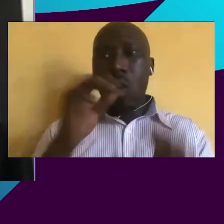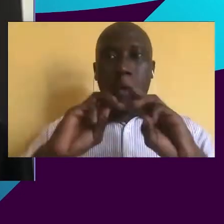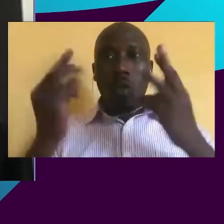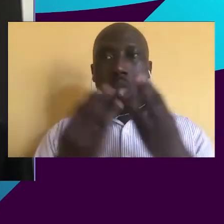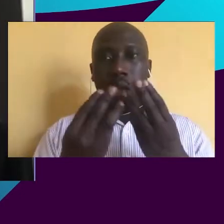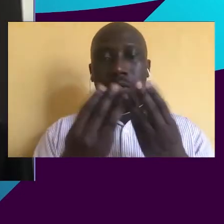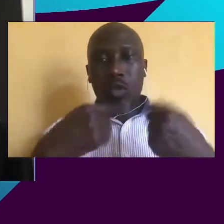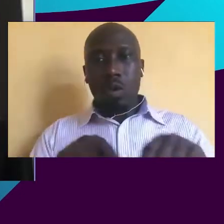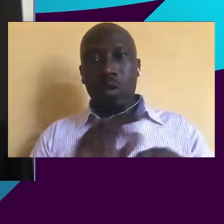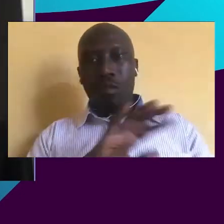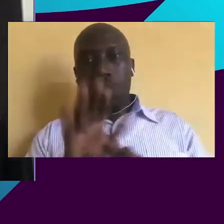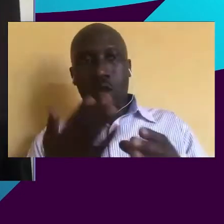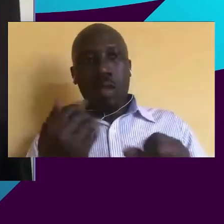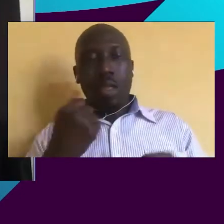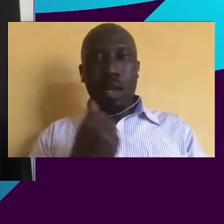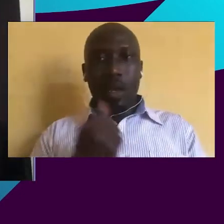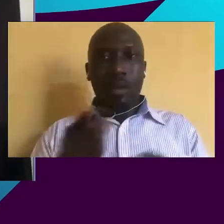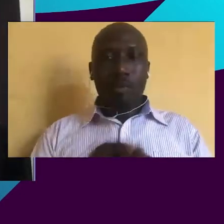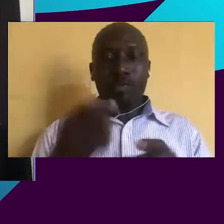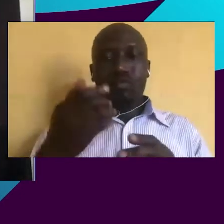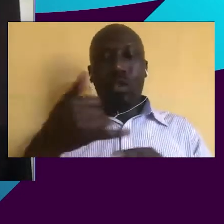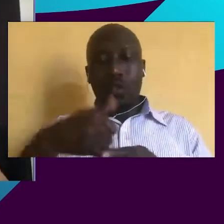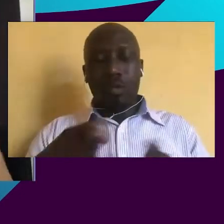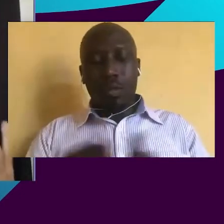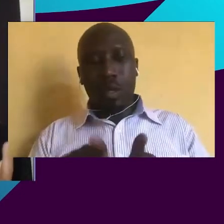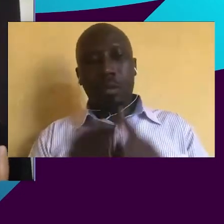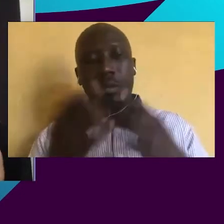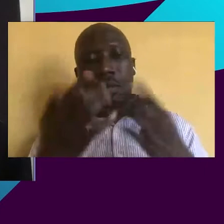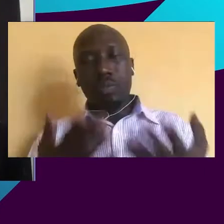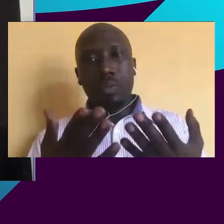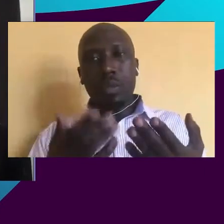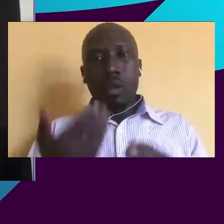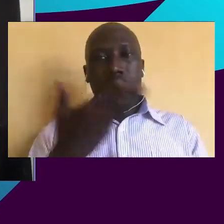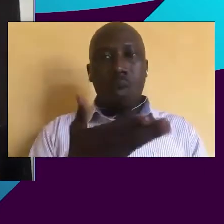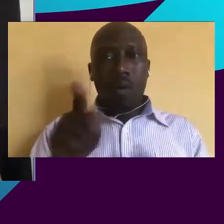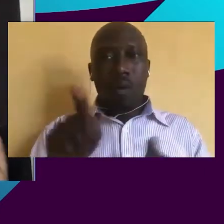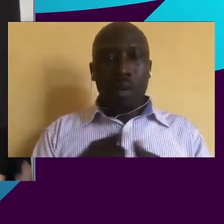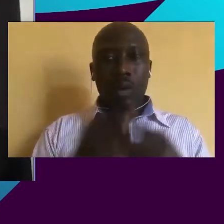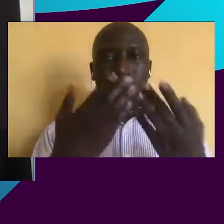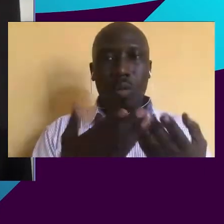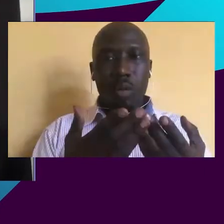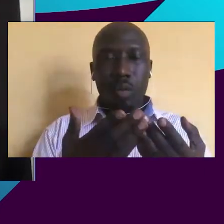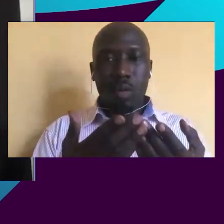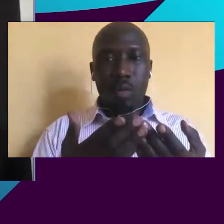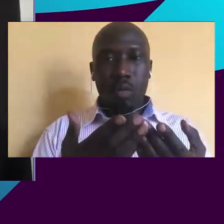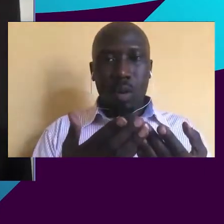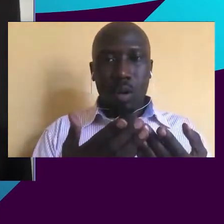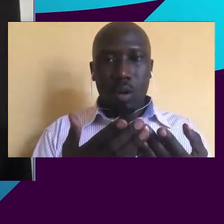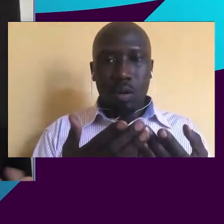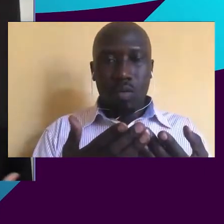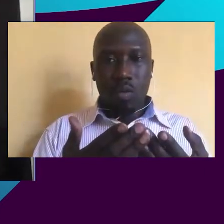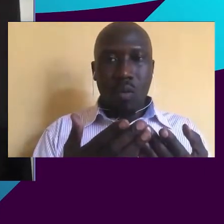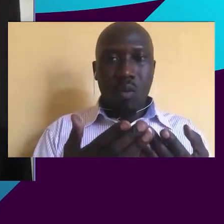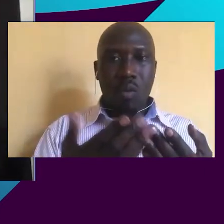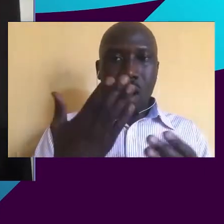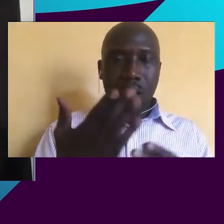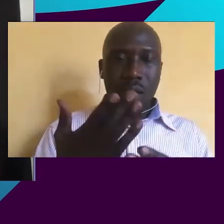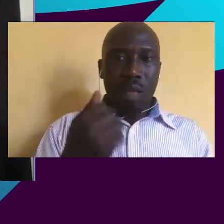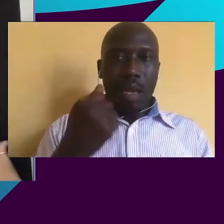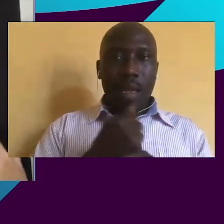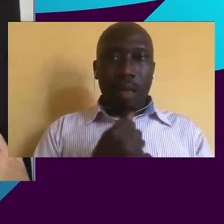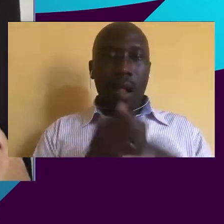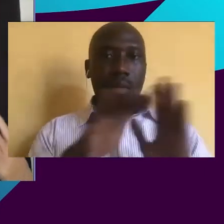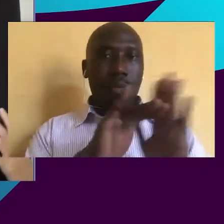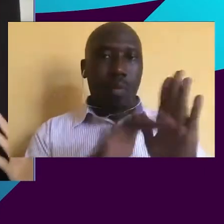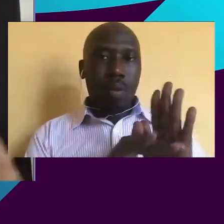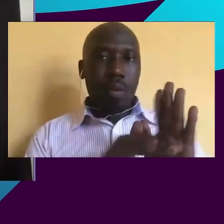clubs that we engage with. So a lot of the clubs, what they do is they deliver girls-only sessions. So they know that girls